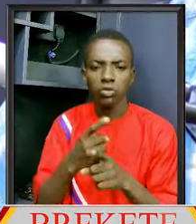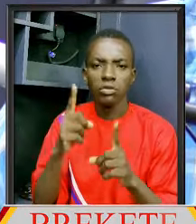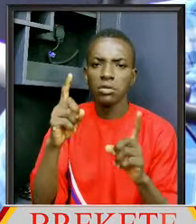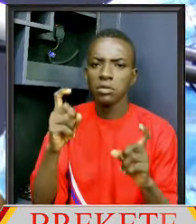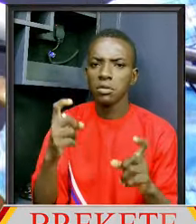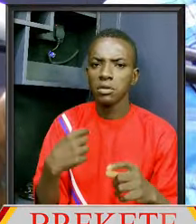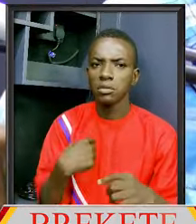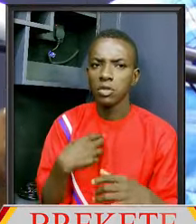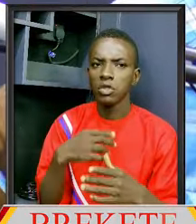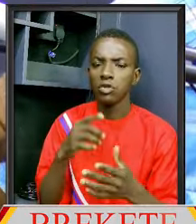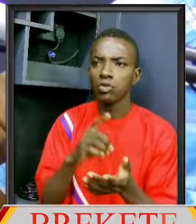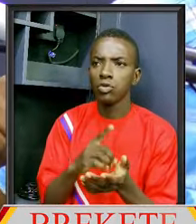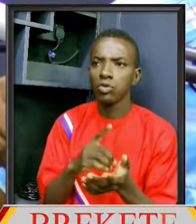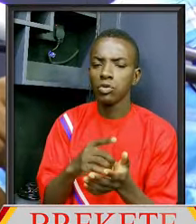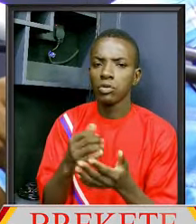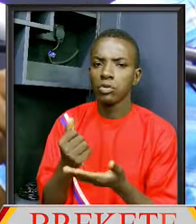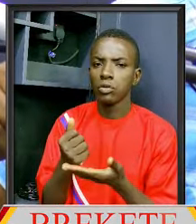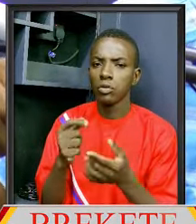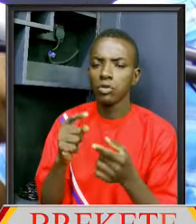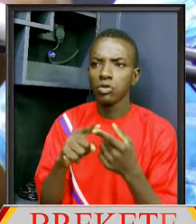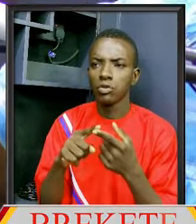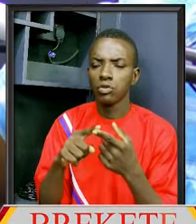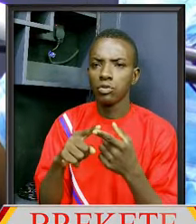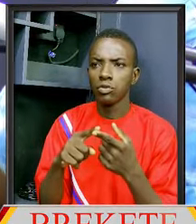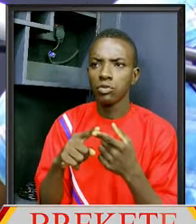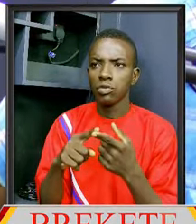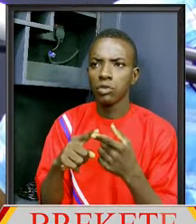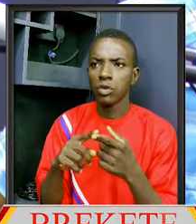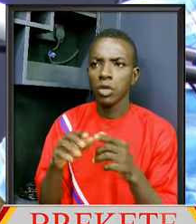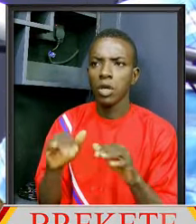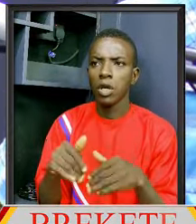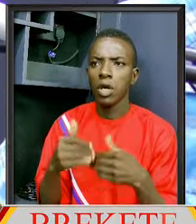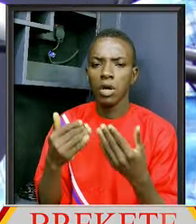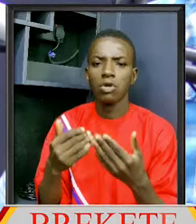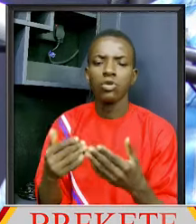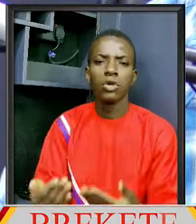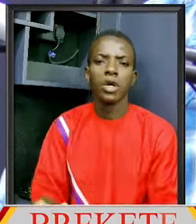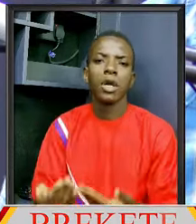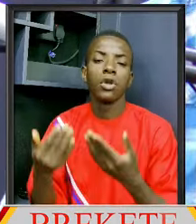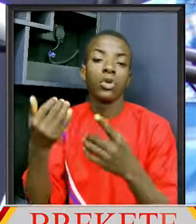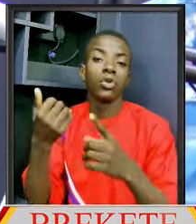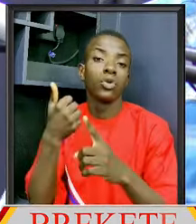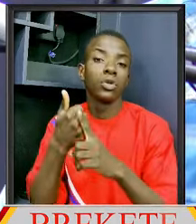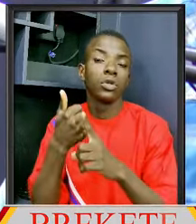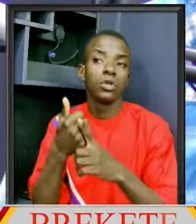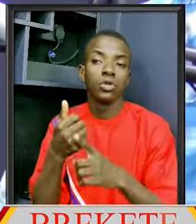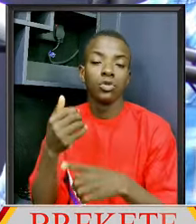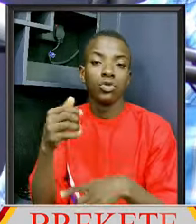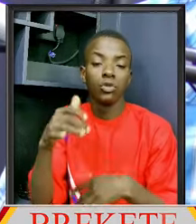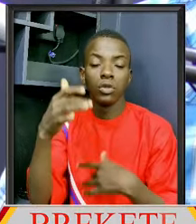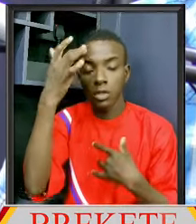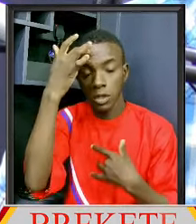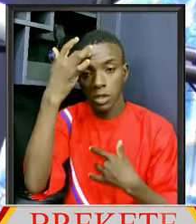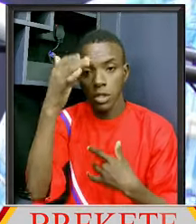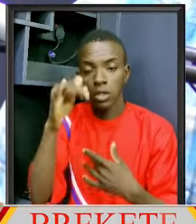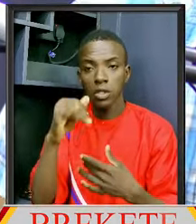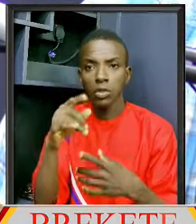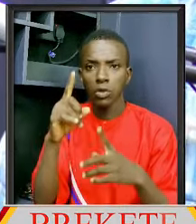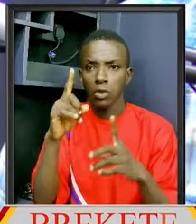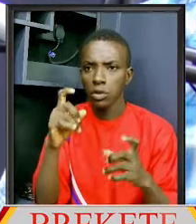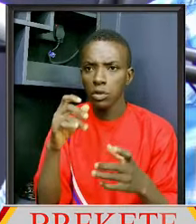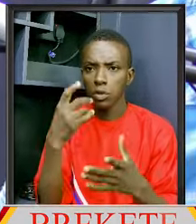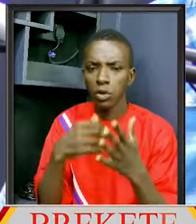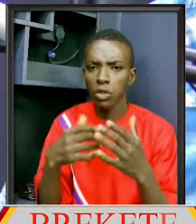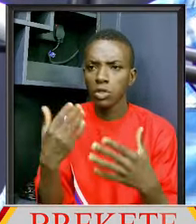me. Now doctor supposed to. How you go carry first. Yourself? Now you well know well. Then now you the